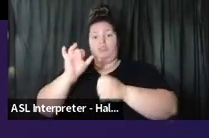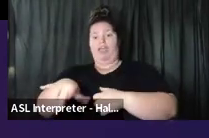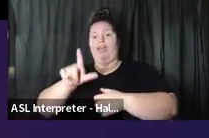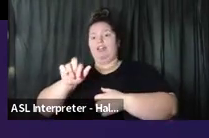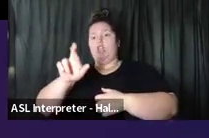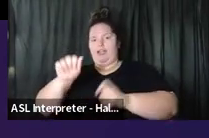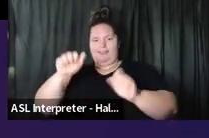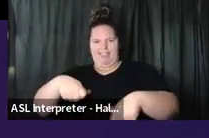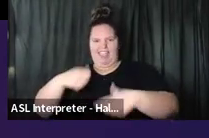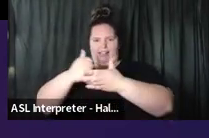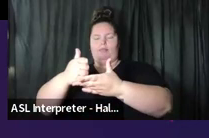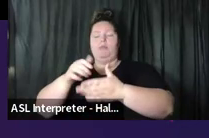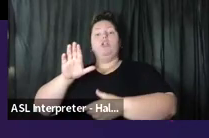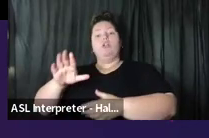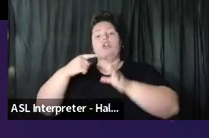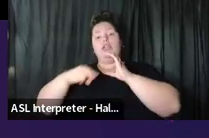And Laura's email is